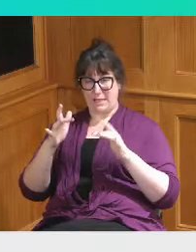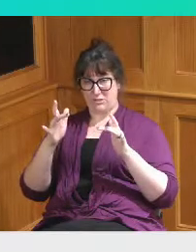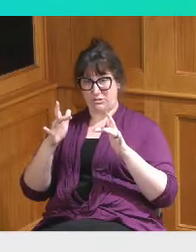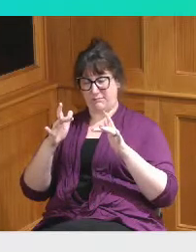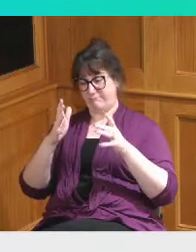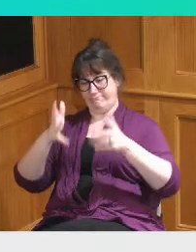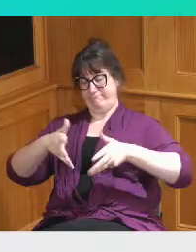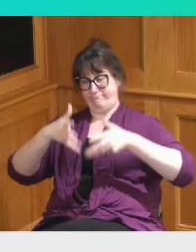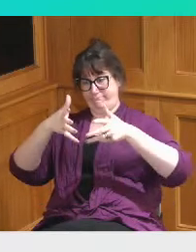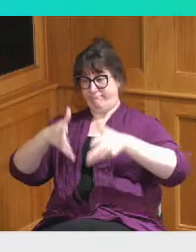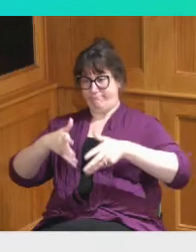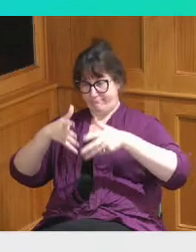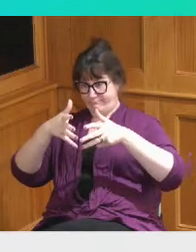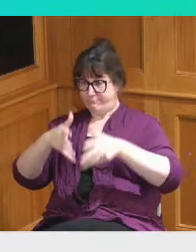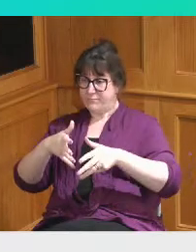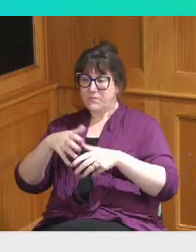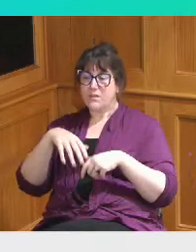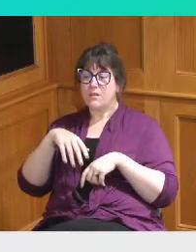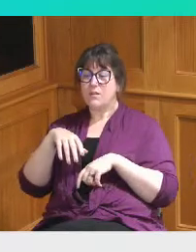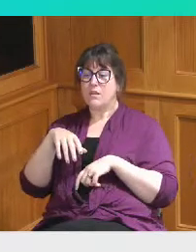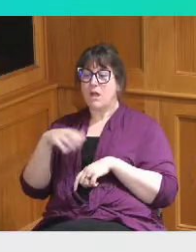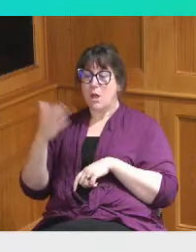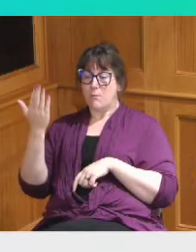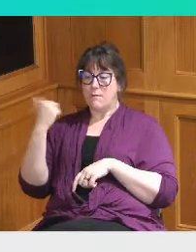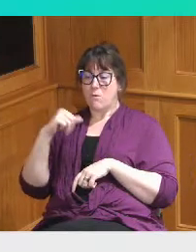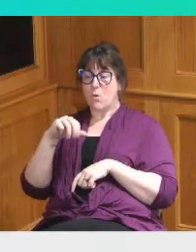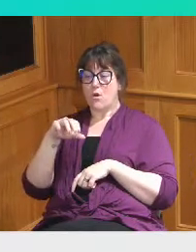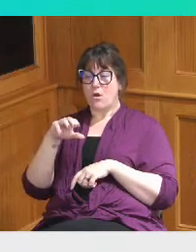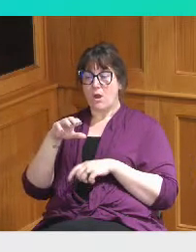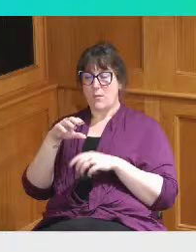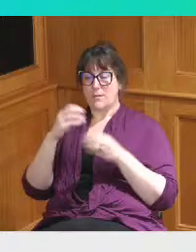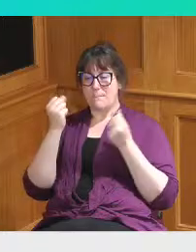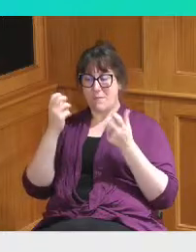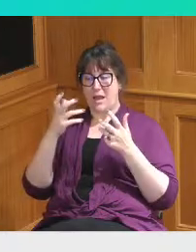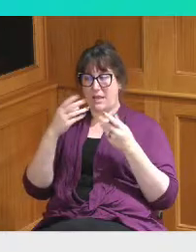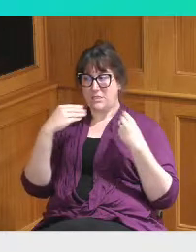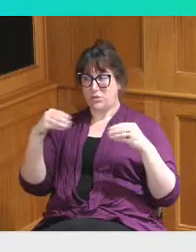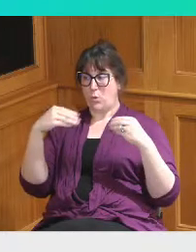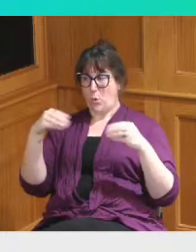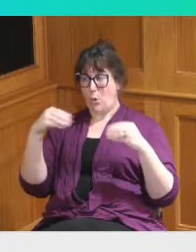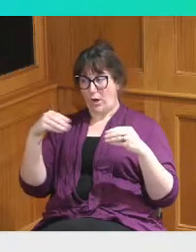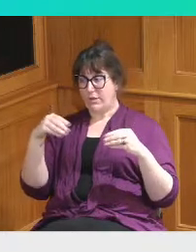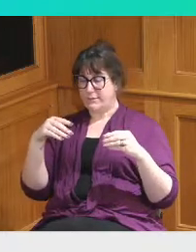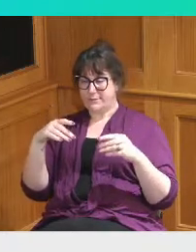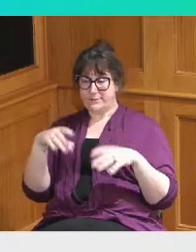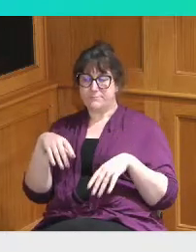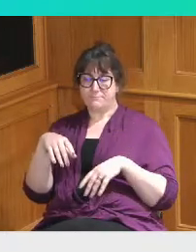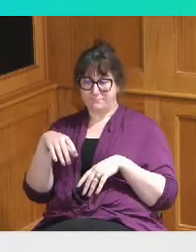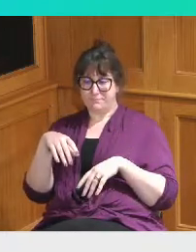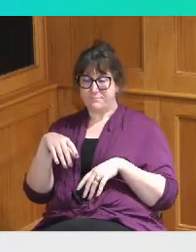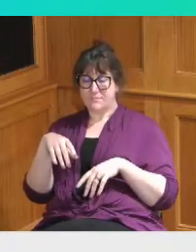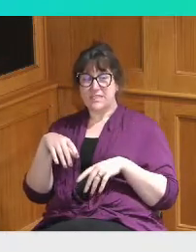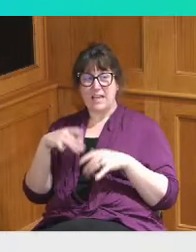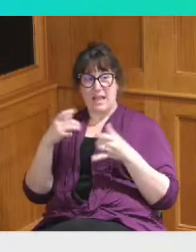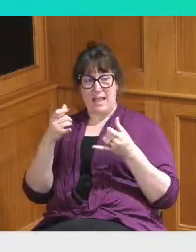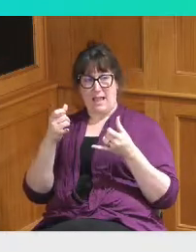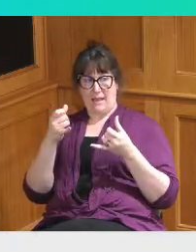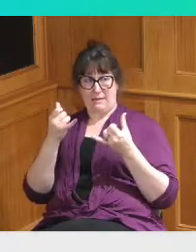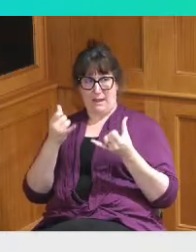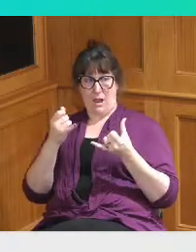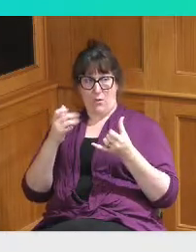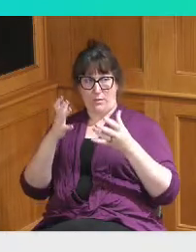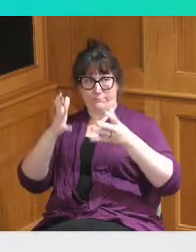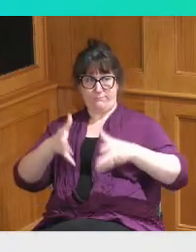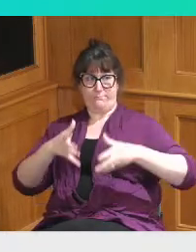most recently Kappel's Costumes and Party Supplies. The building's been vacant since 2019. The city acquired the property